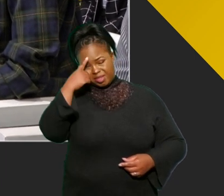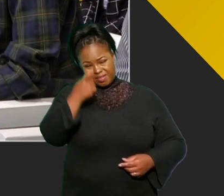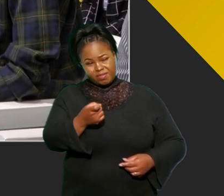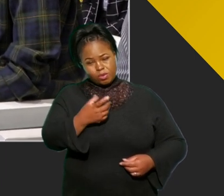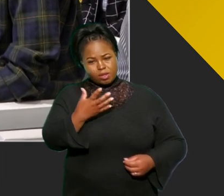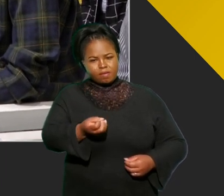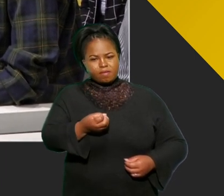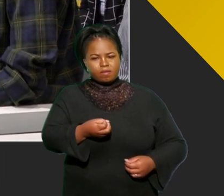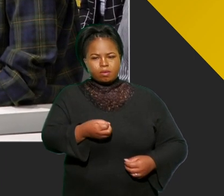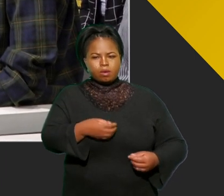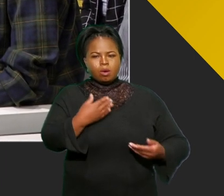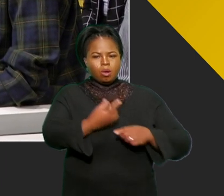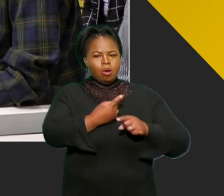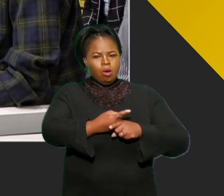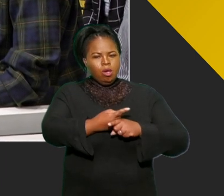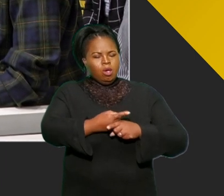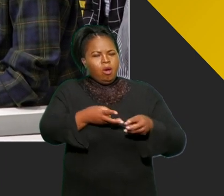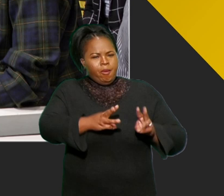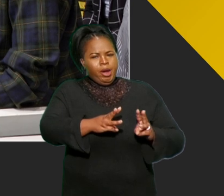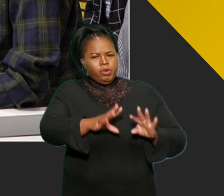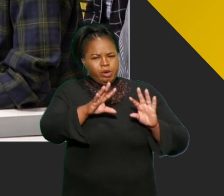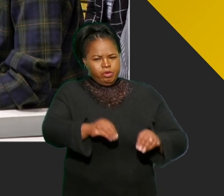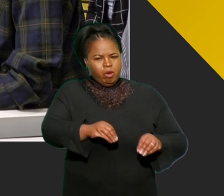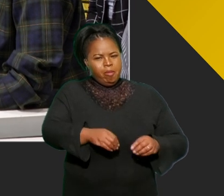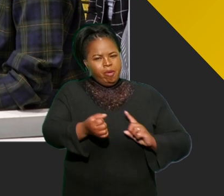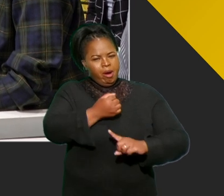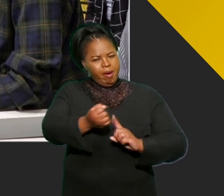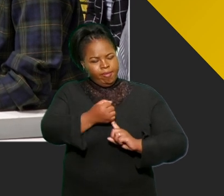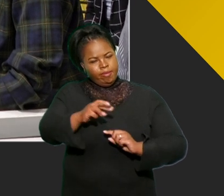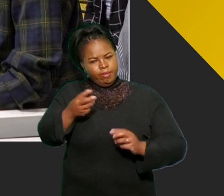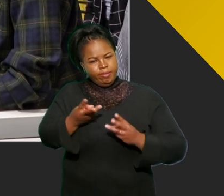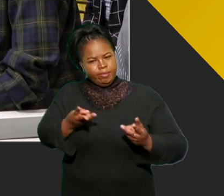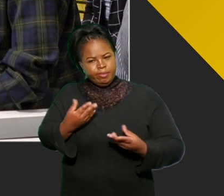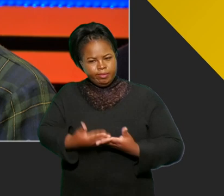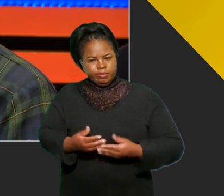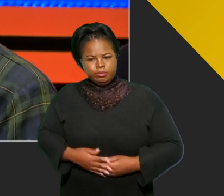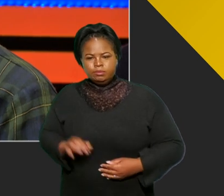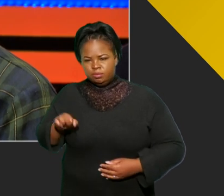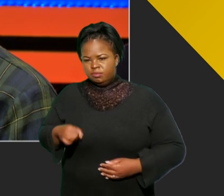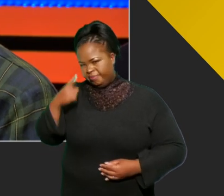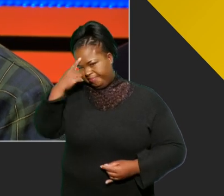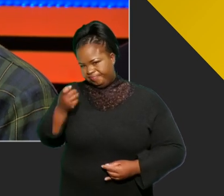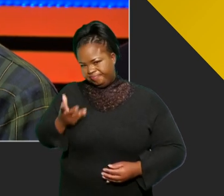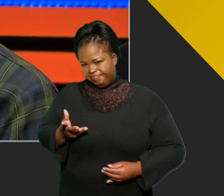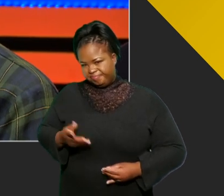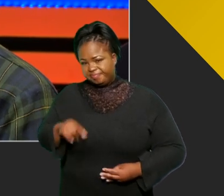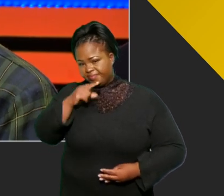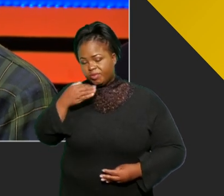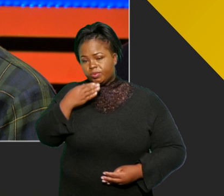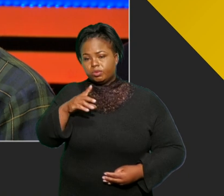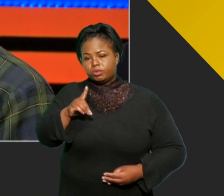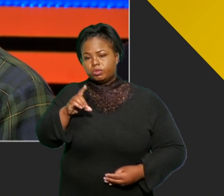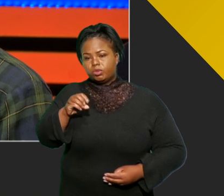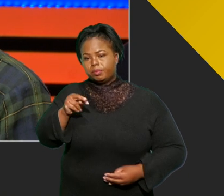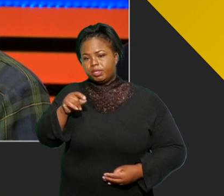formula to stop yourself from exploiting the people that rent in your property? Yes, I strongly believe in that. Good day. My name is Dominic